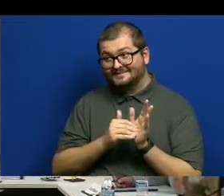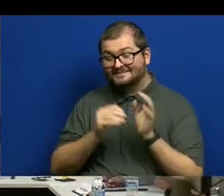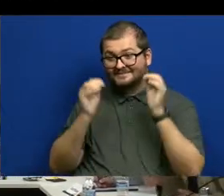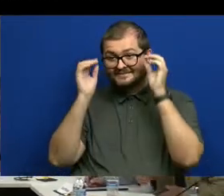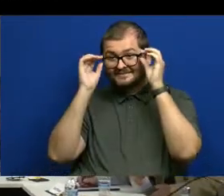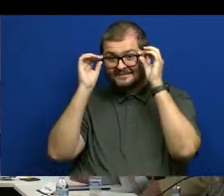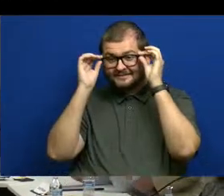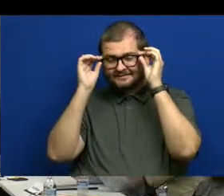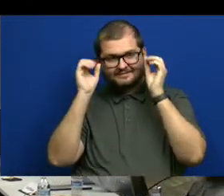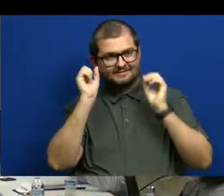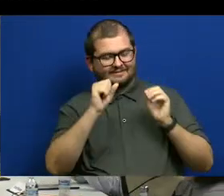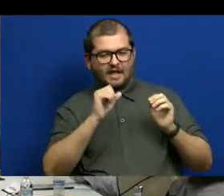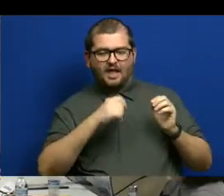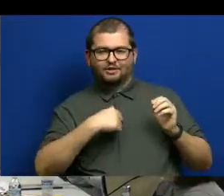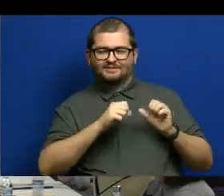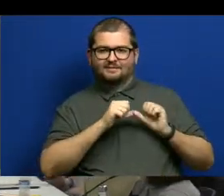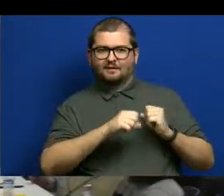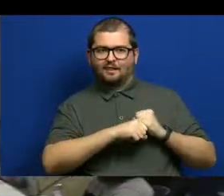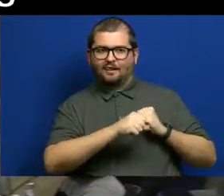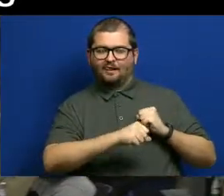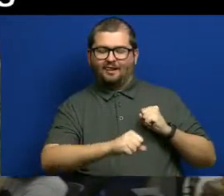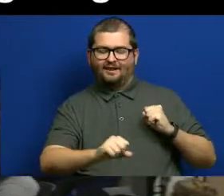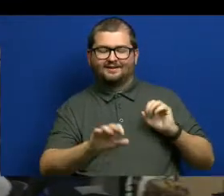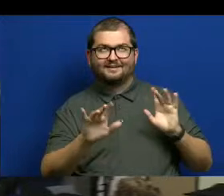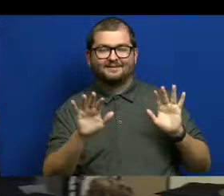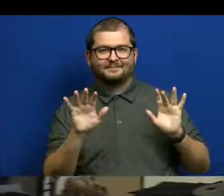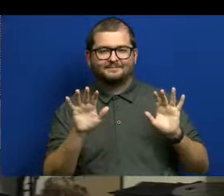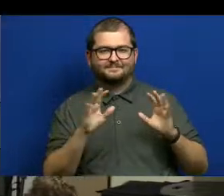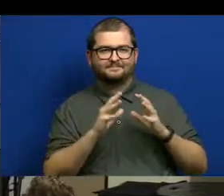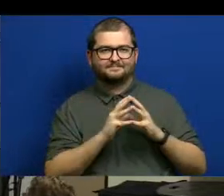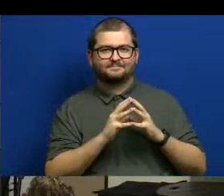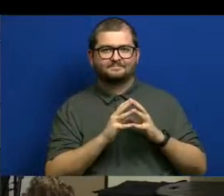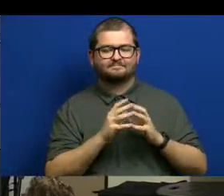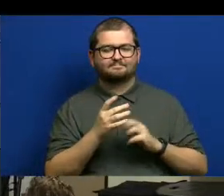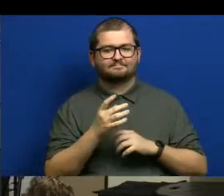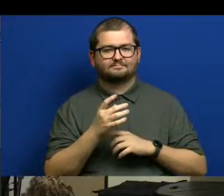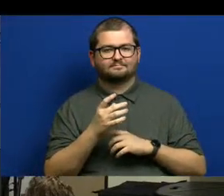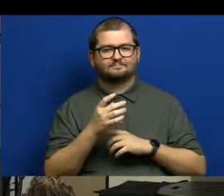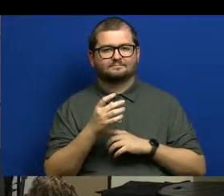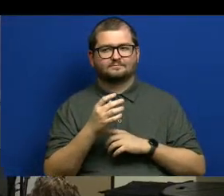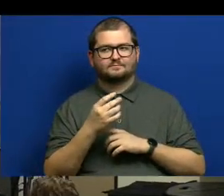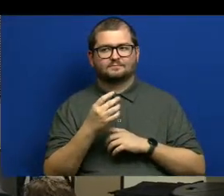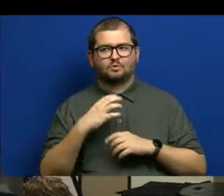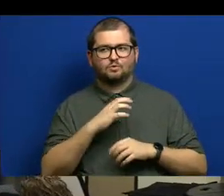Dr. Goodstein. It's getting longer and longer. Okay. Um,